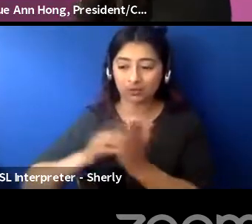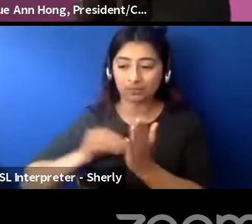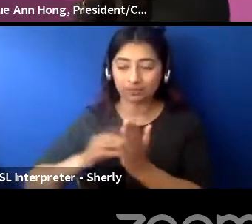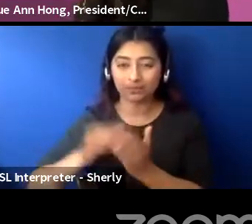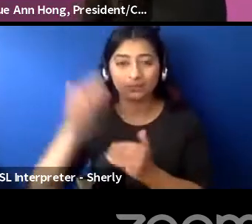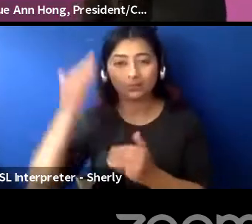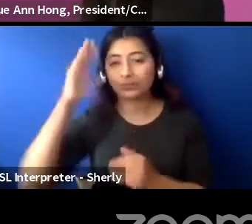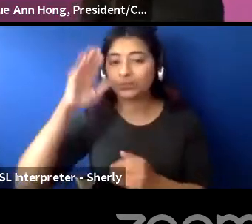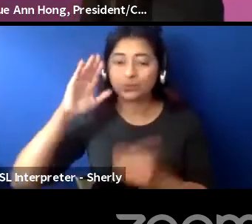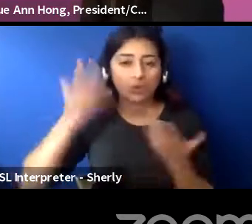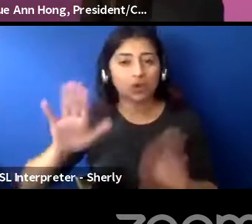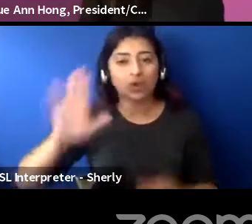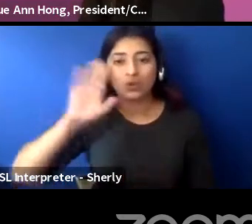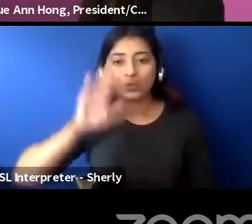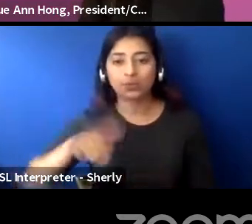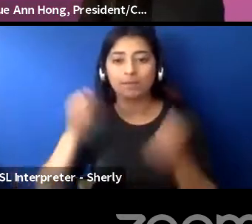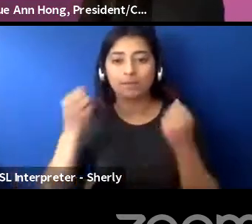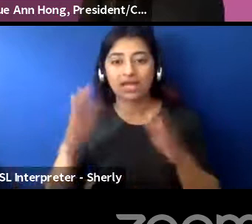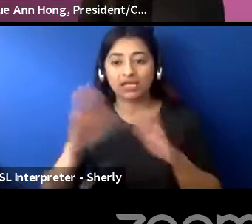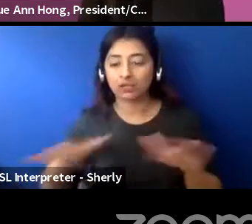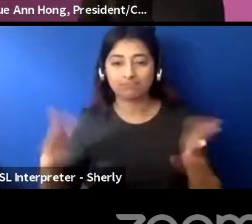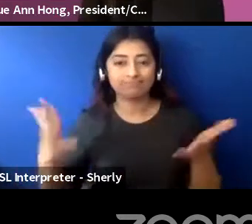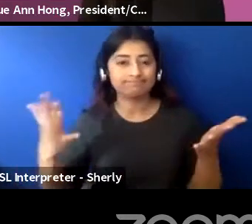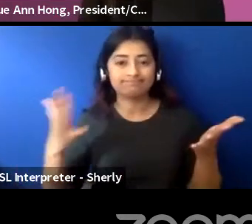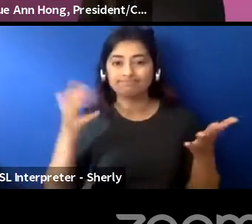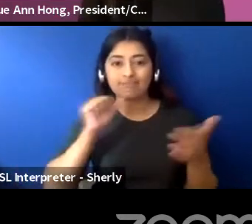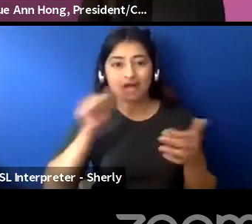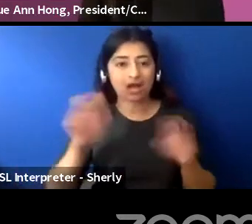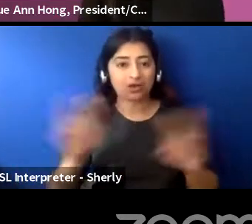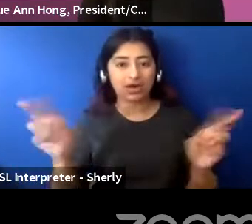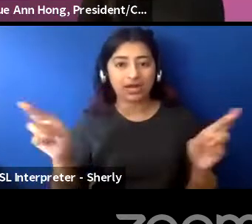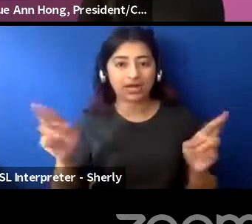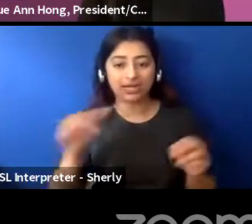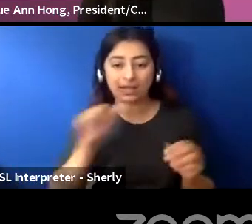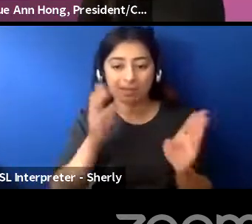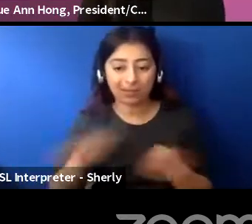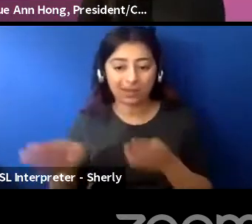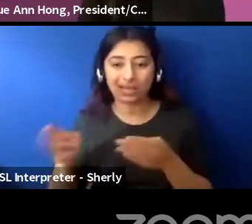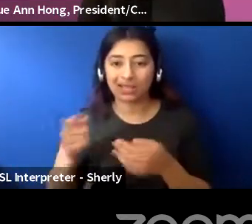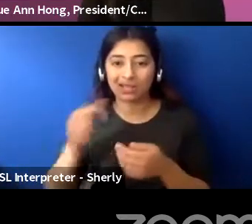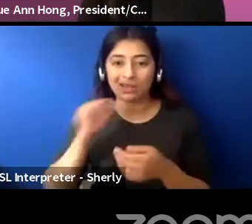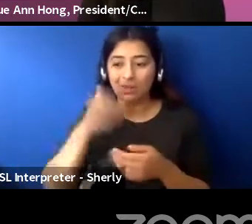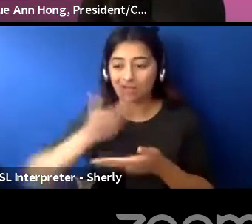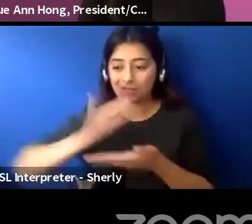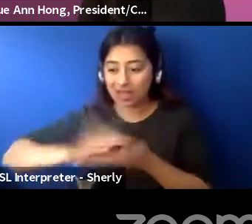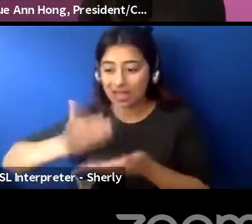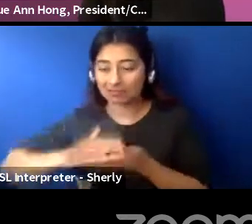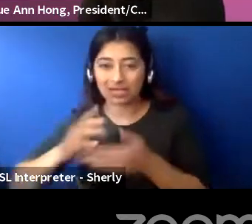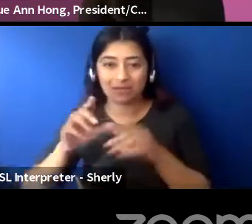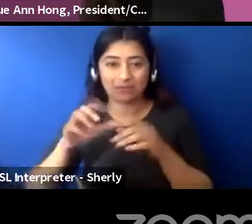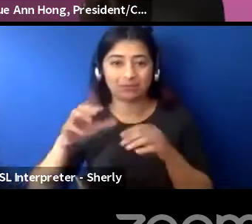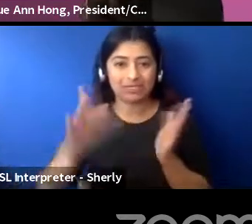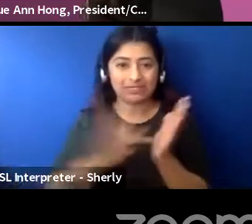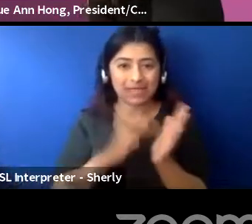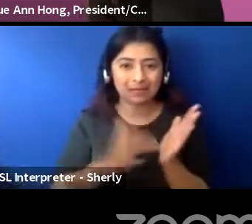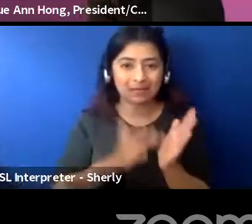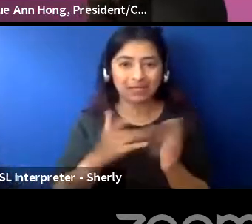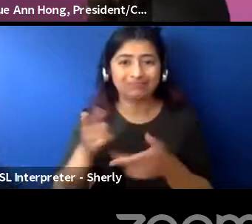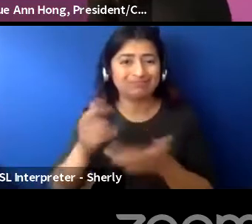so many of our children were not prepared. They did not have much less the laptop or the tablet, the